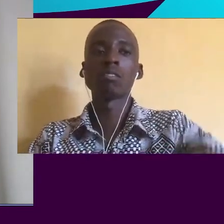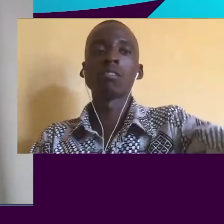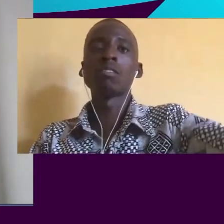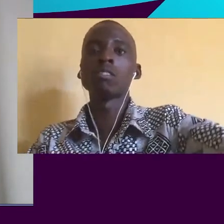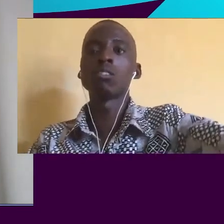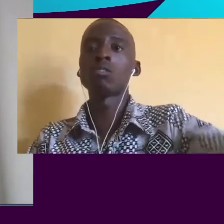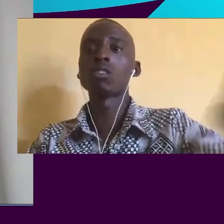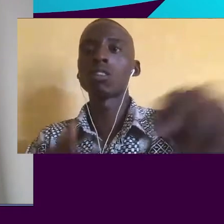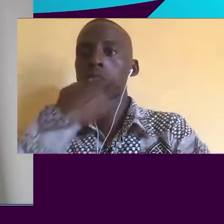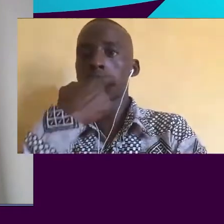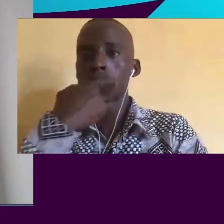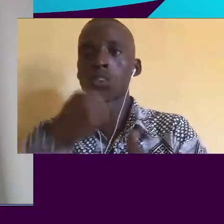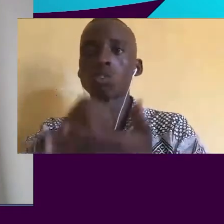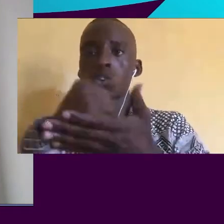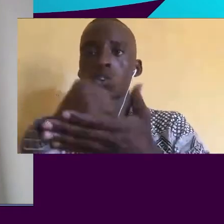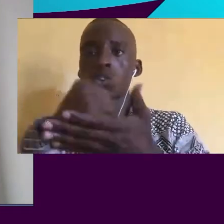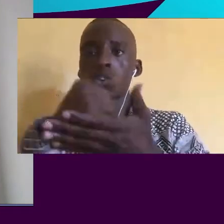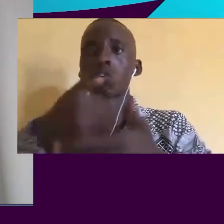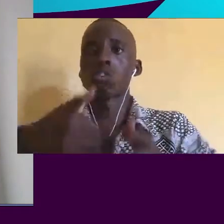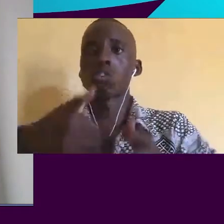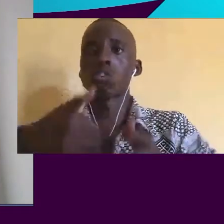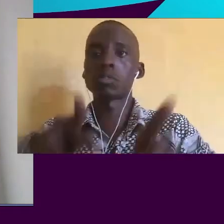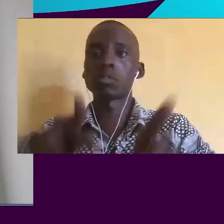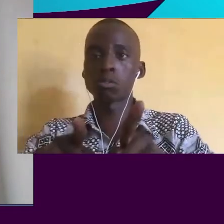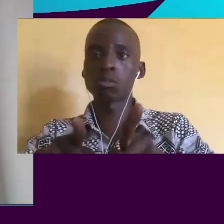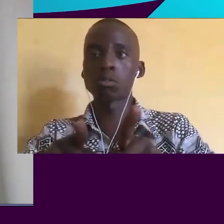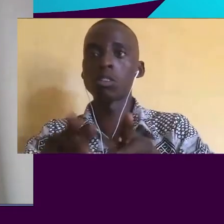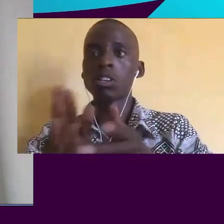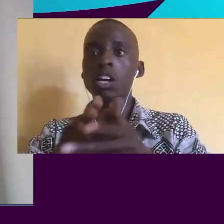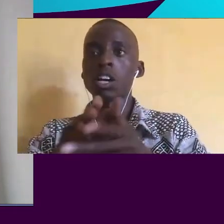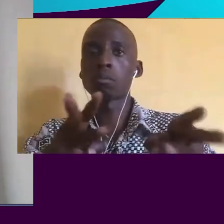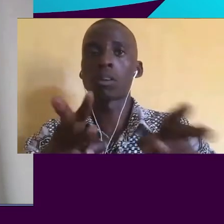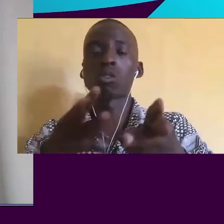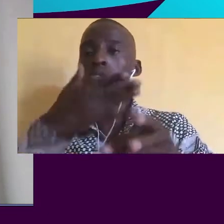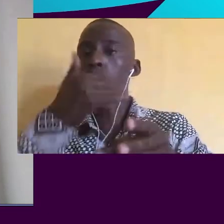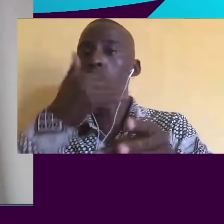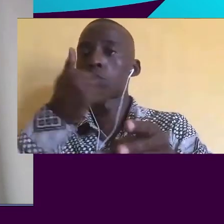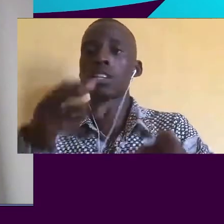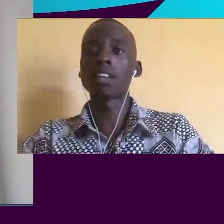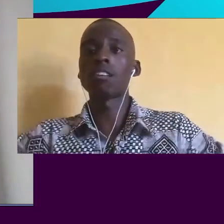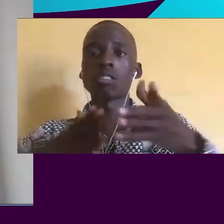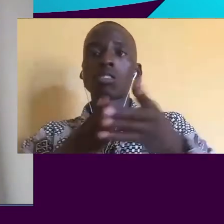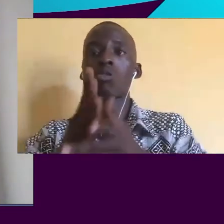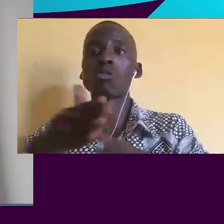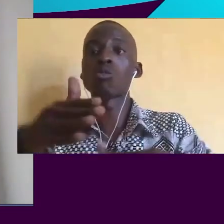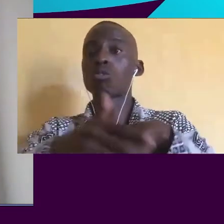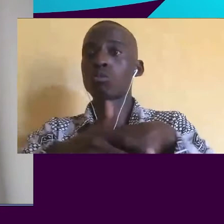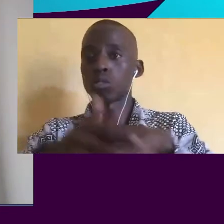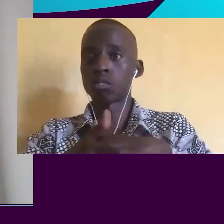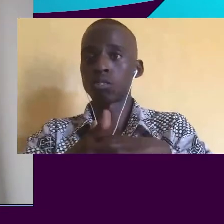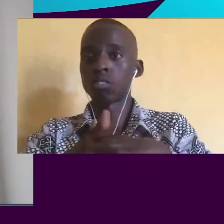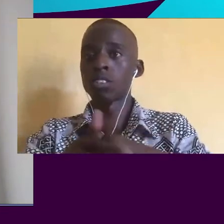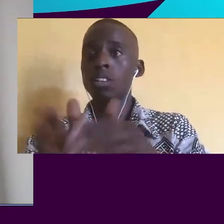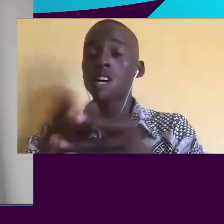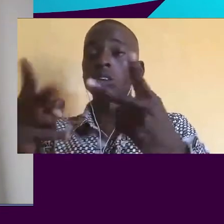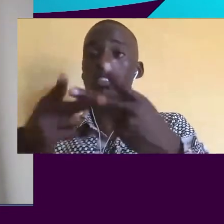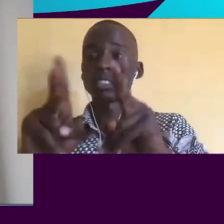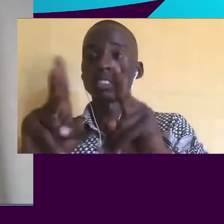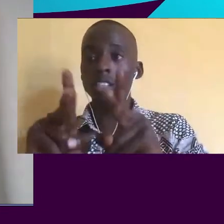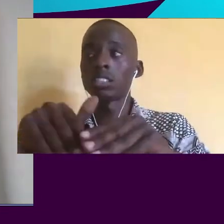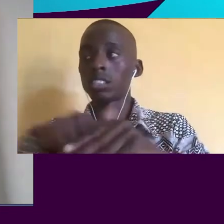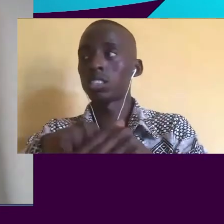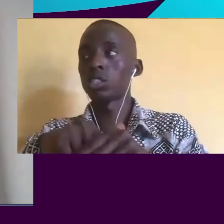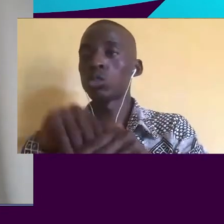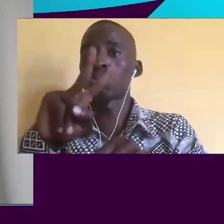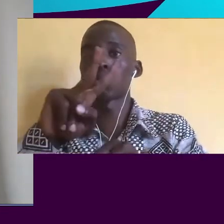young people find pathways to better lives through football. It started in 2007, and we're